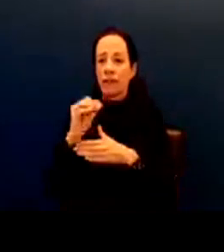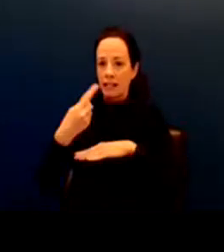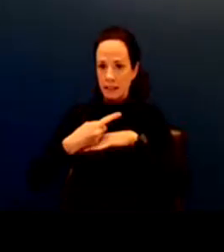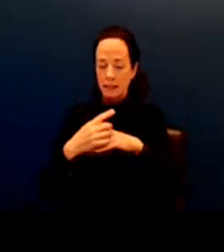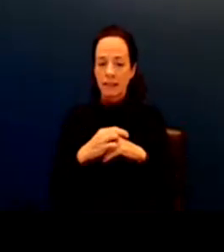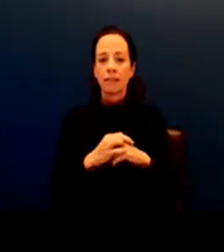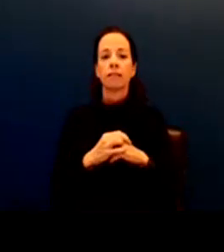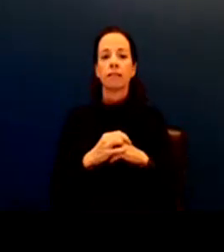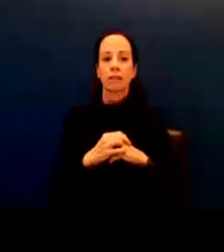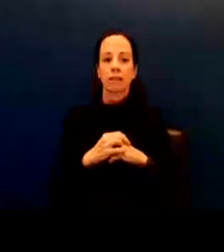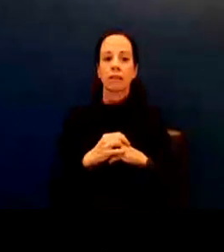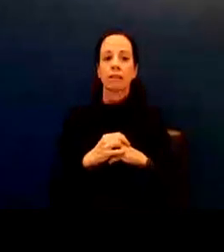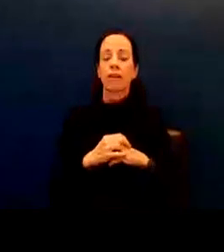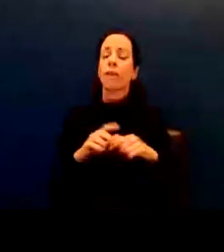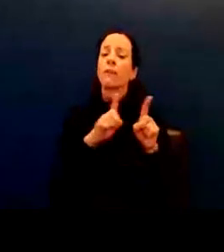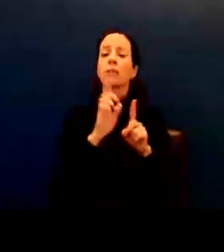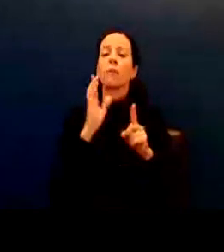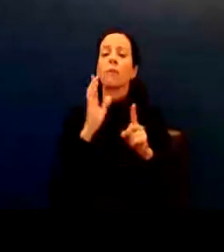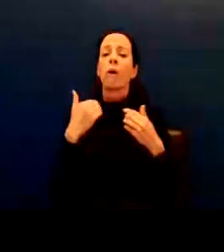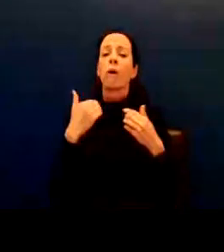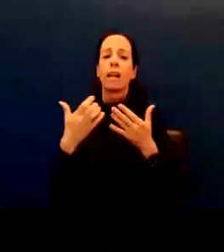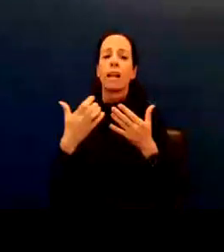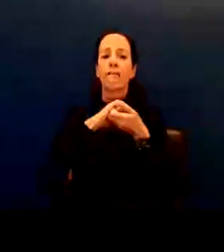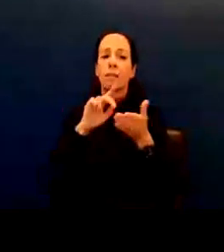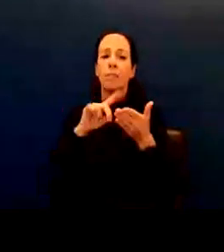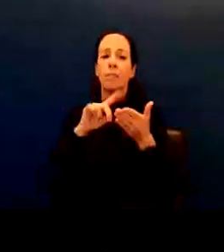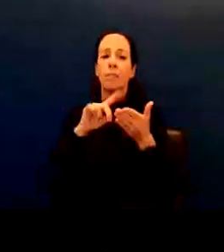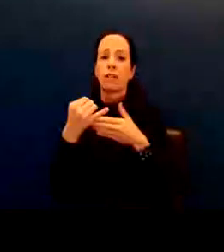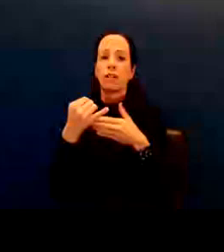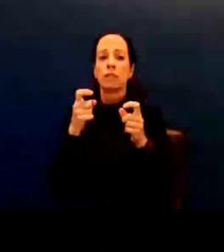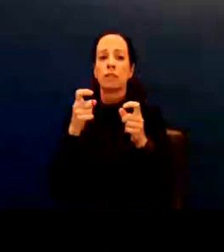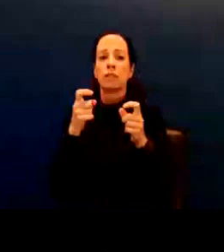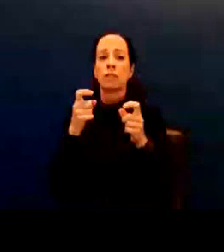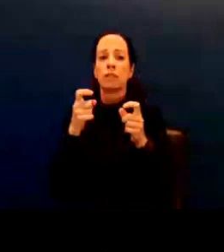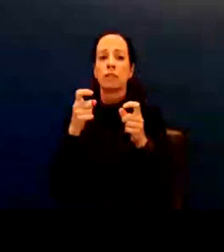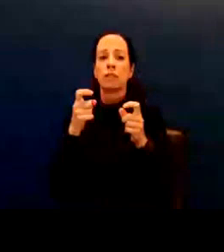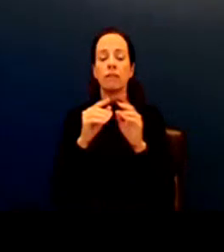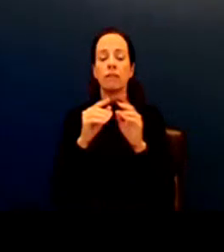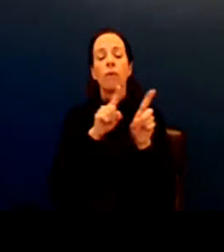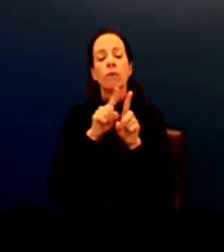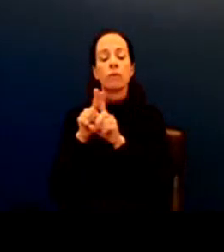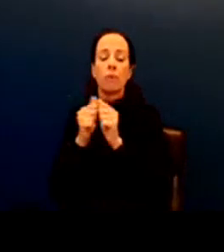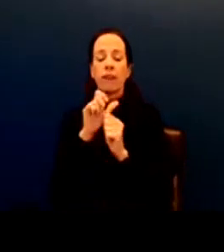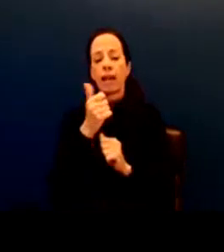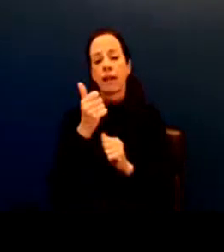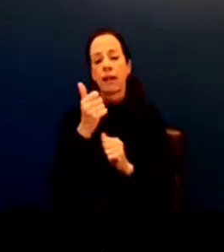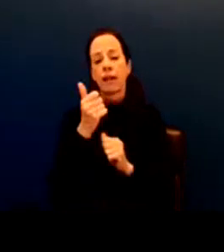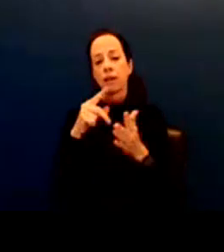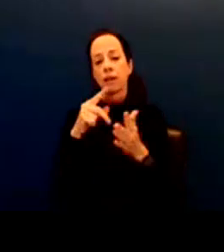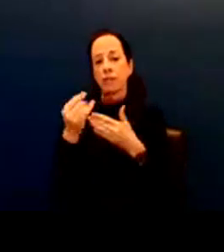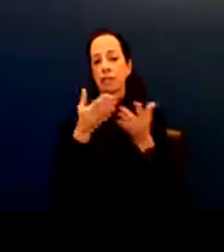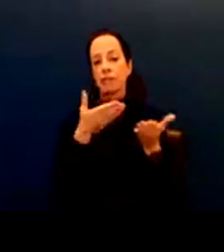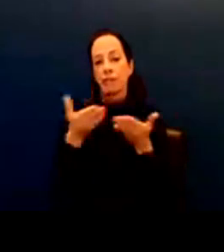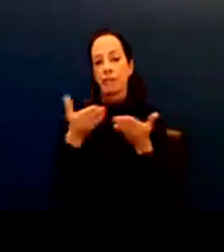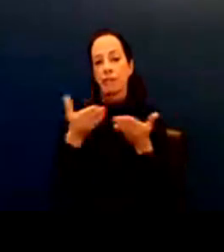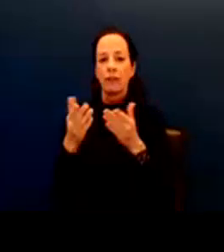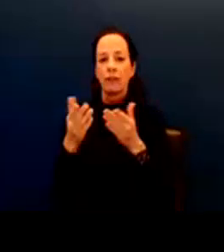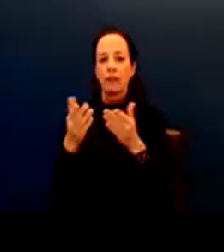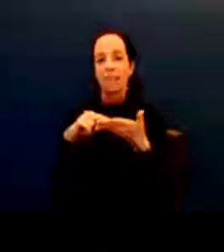project management board meetings with the other project delivery divisions, so that should help address our risks better. Next slide, please.